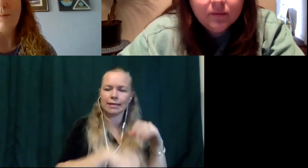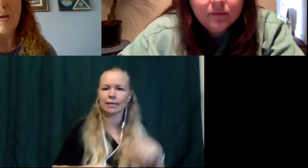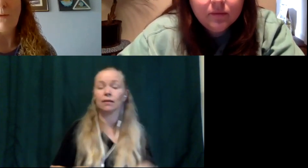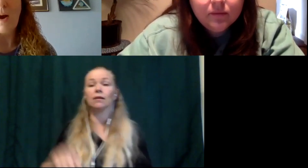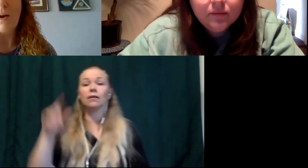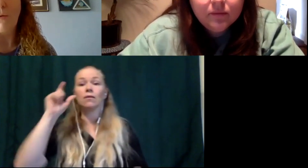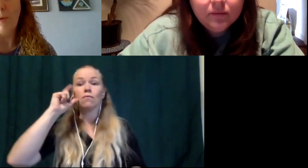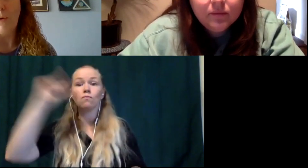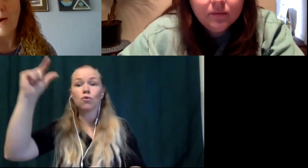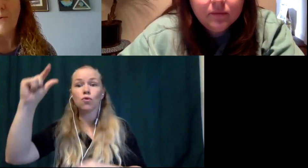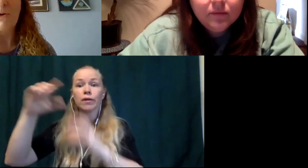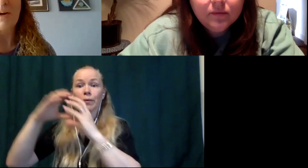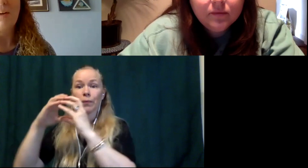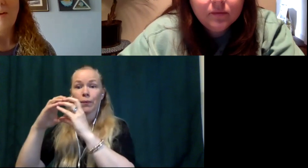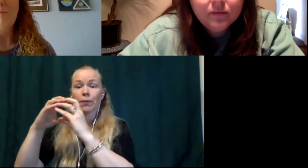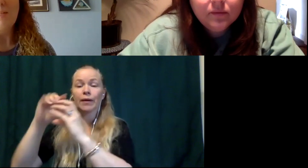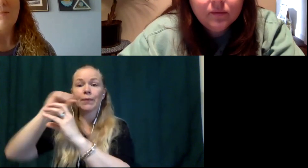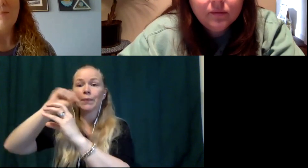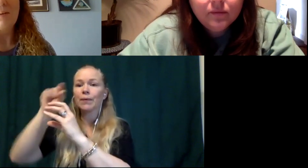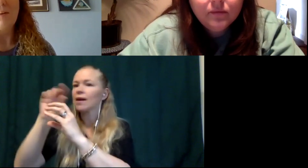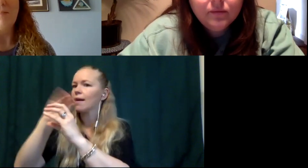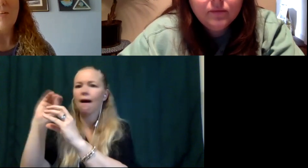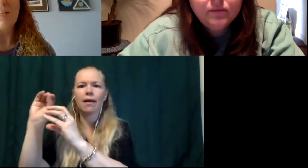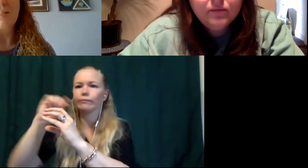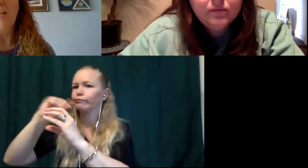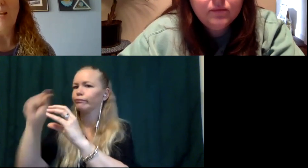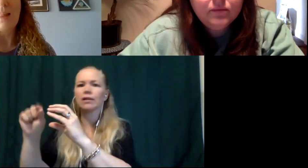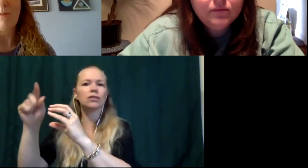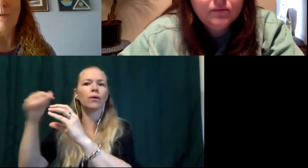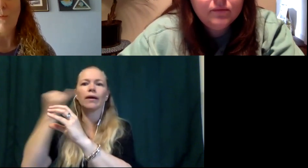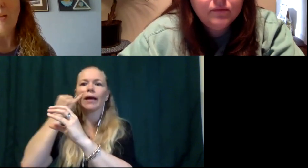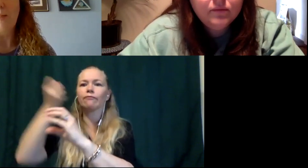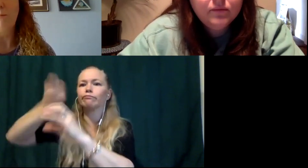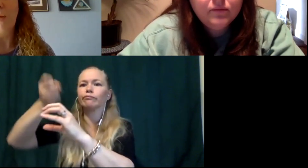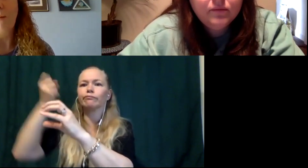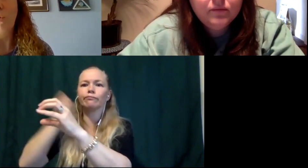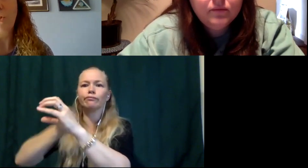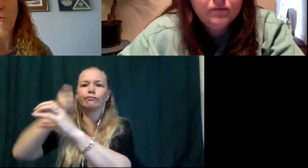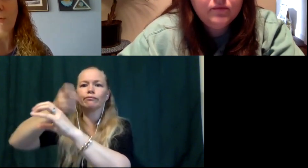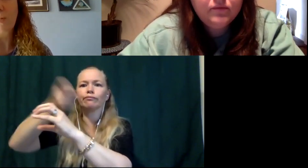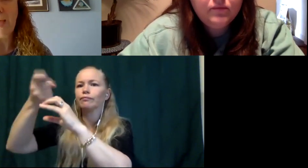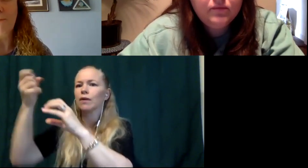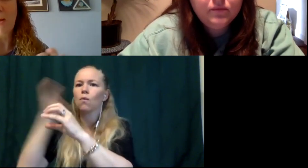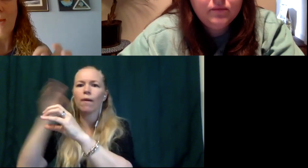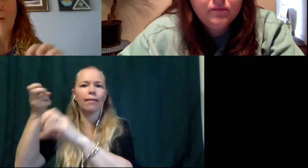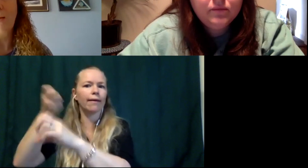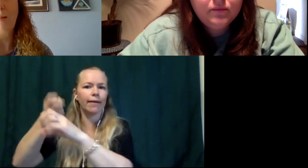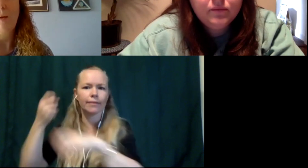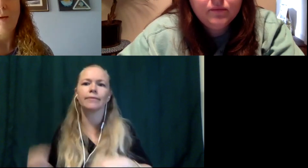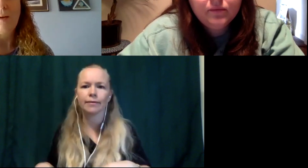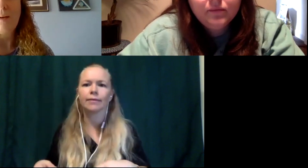little tiny rock or a big rock or a piece of dust hitting moon surface, and that might